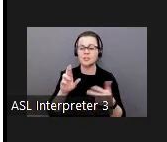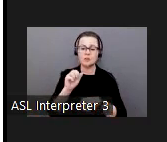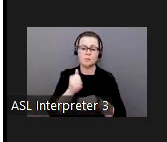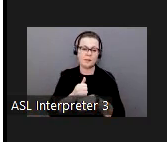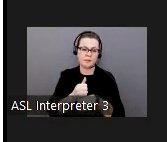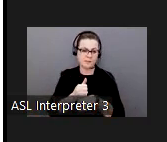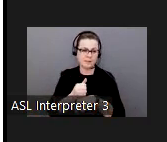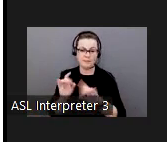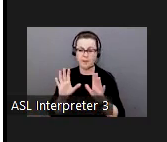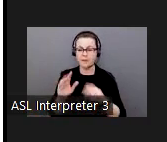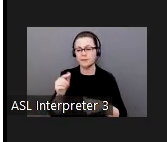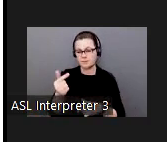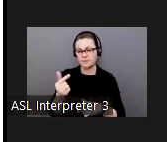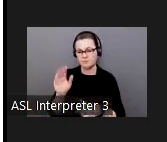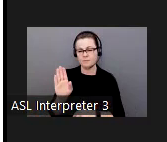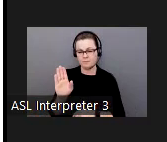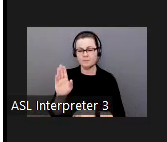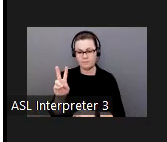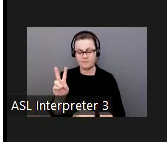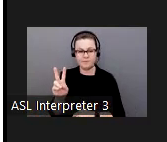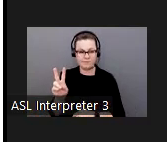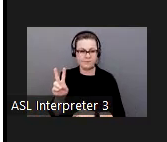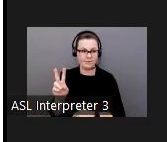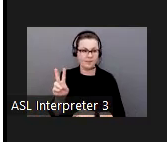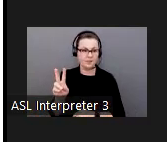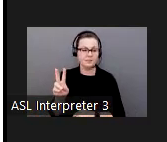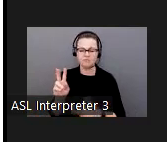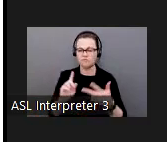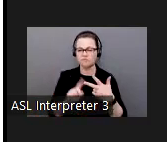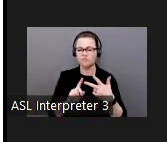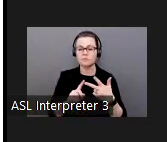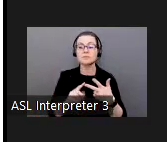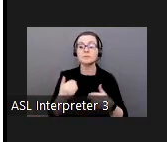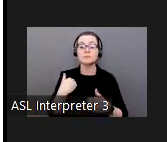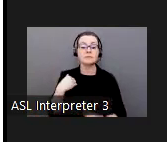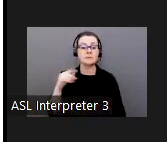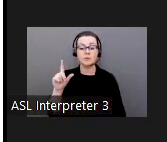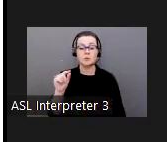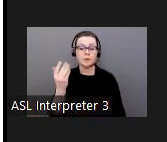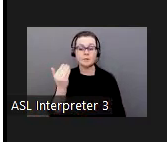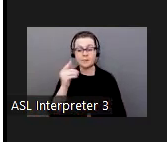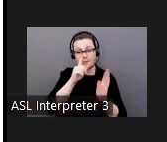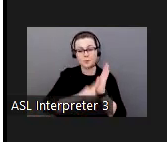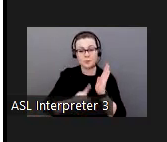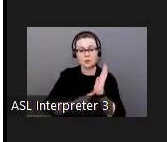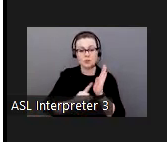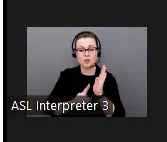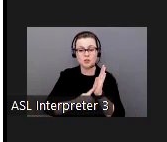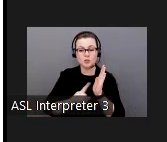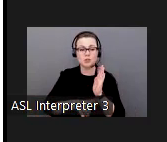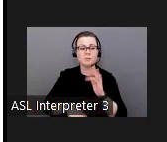gender-based violence? I'm going to go right to the NICE study that was done in 2015, looking